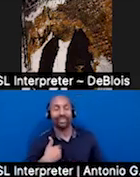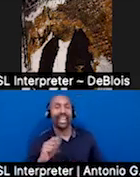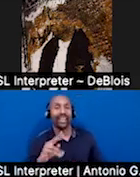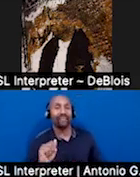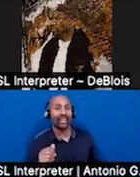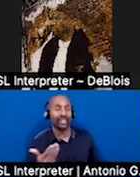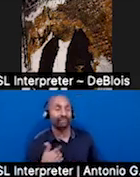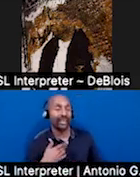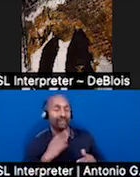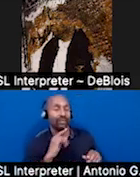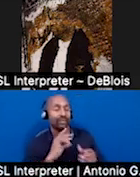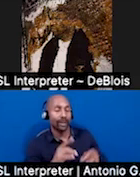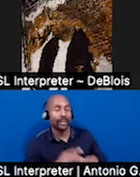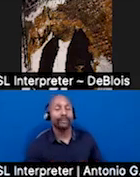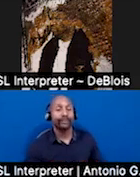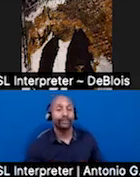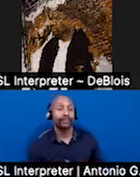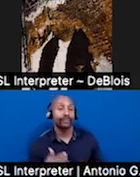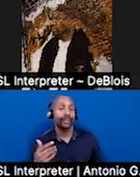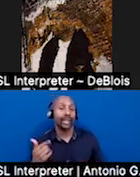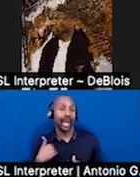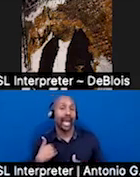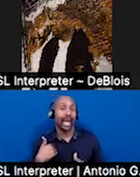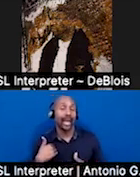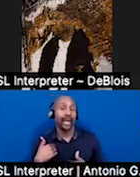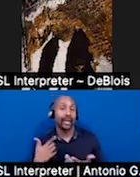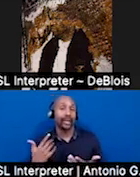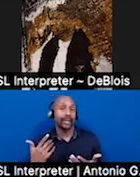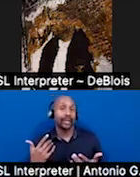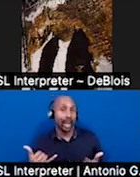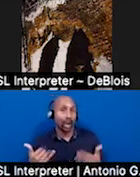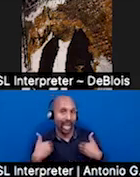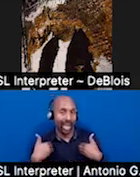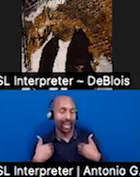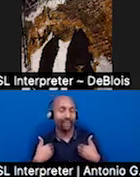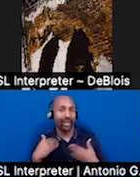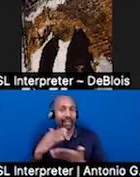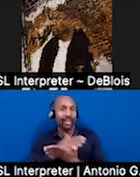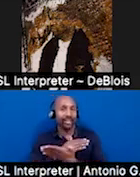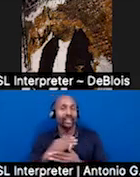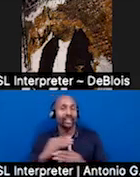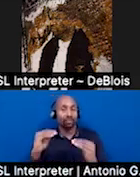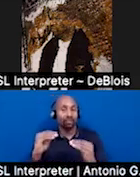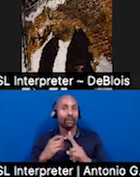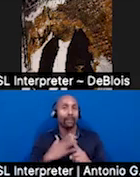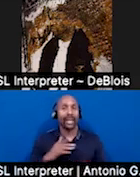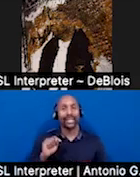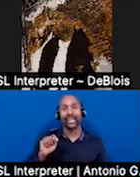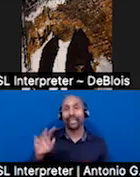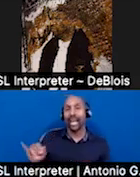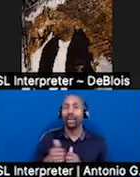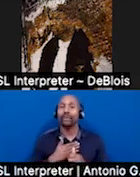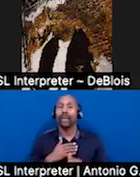So I am currently receiving lessons through my TBI with my Focus 40. And the issue is whenever